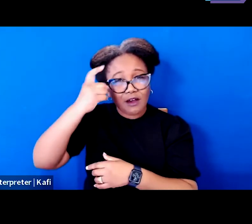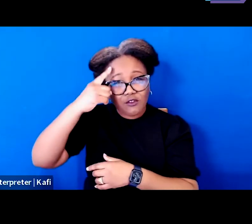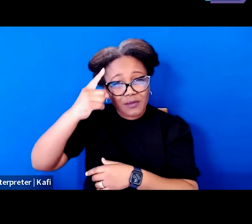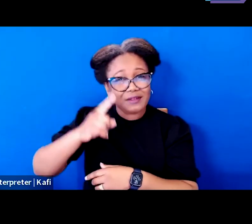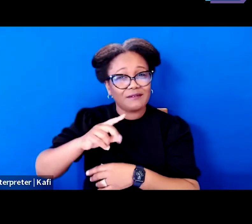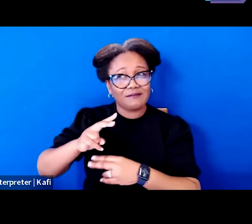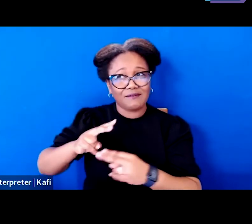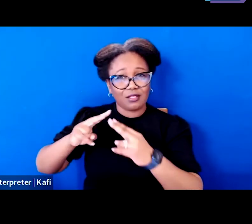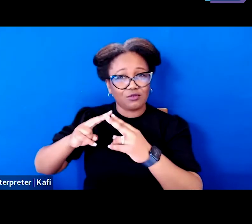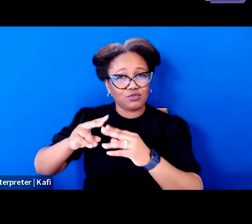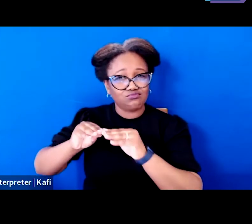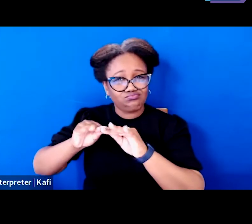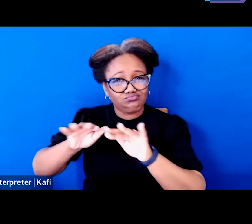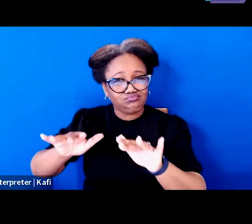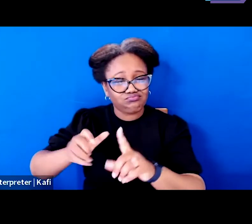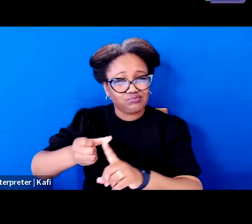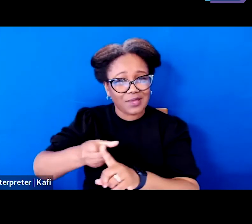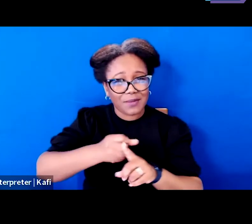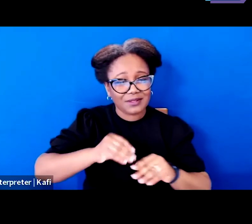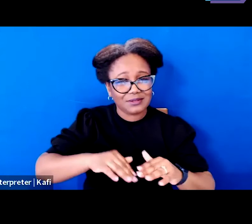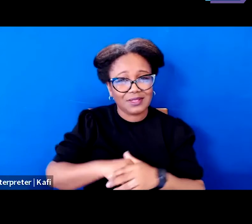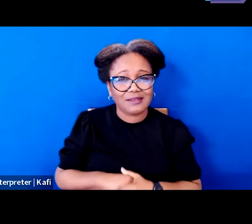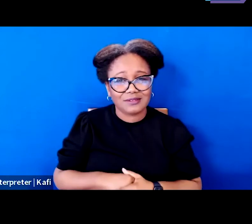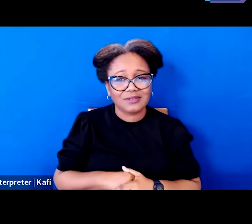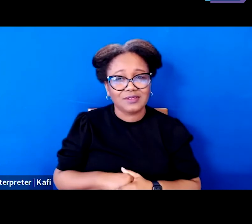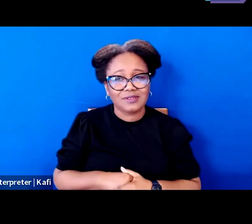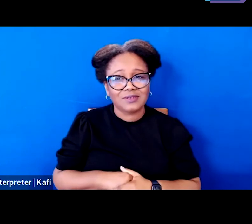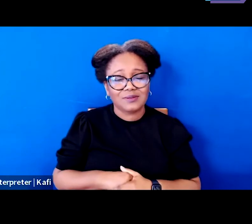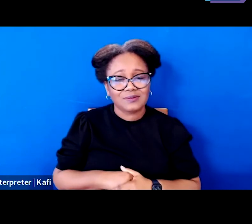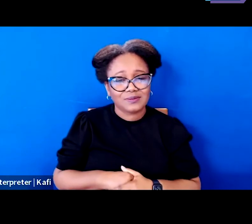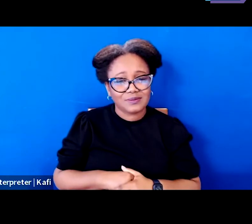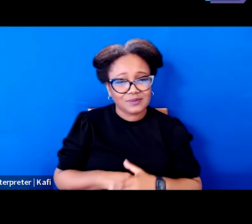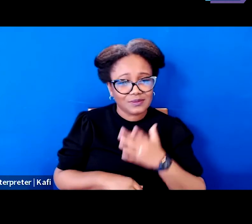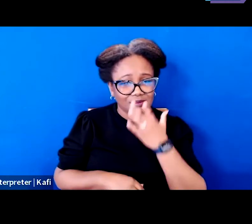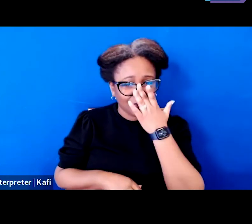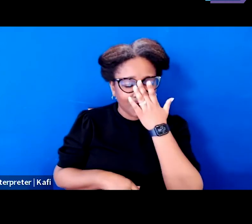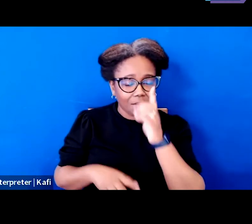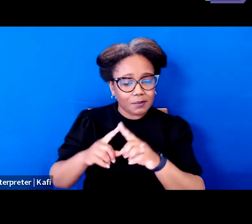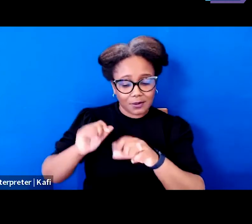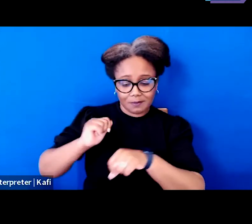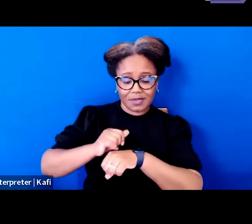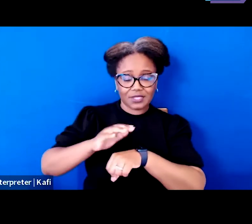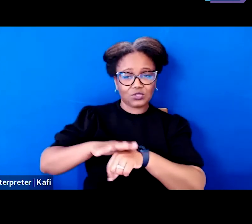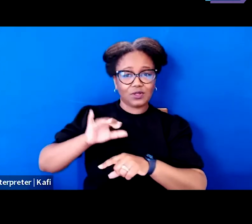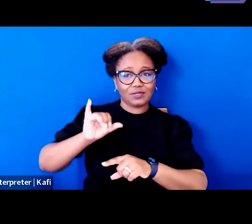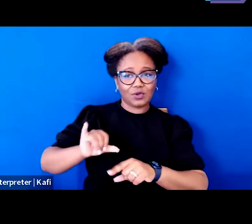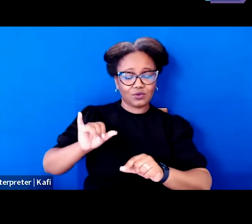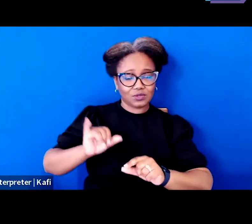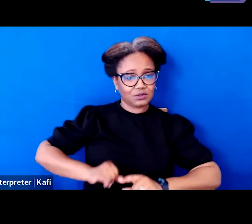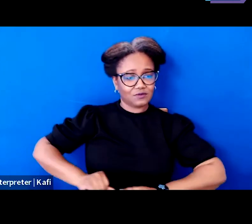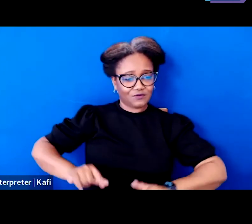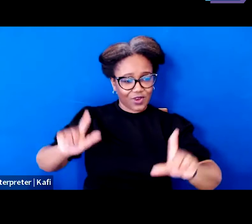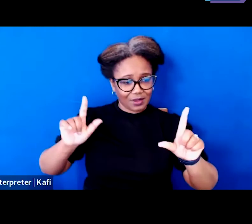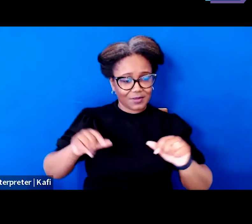but also to echo what I've heard here today, and that Canada is